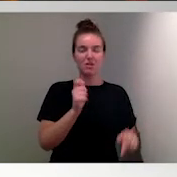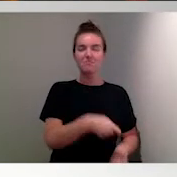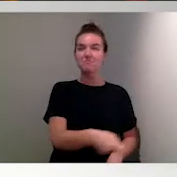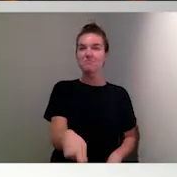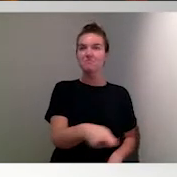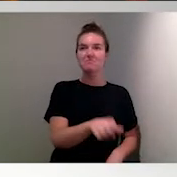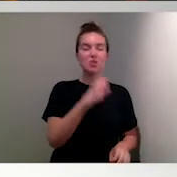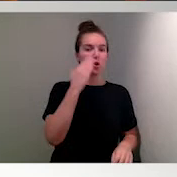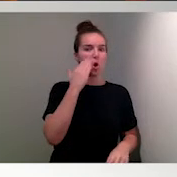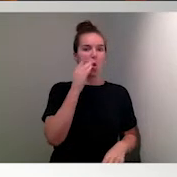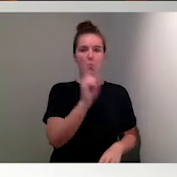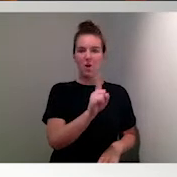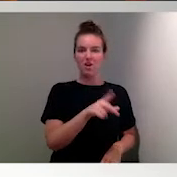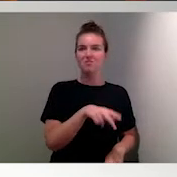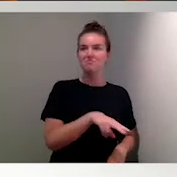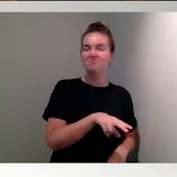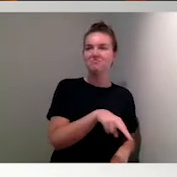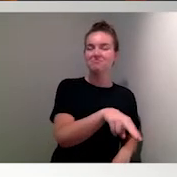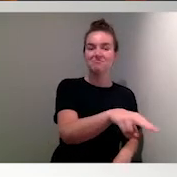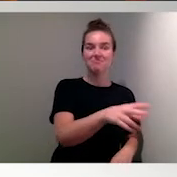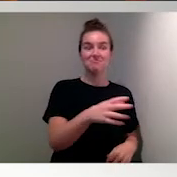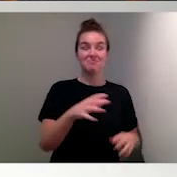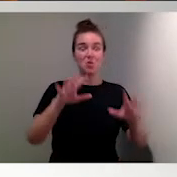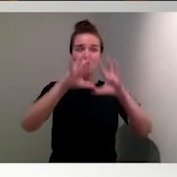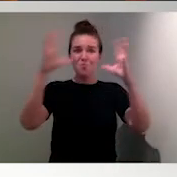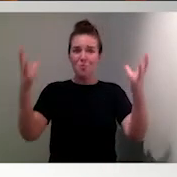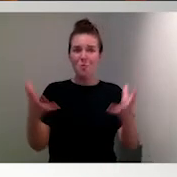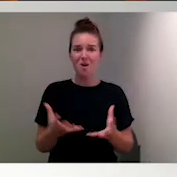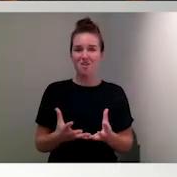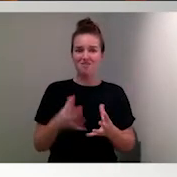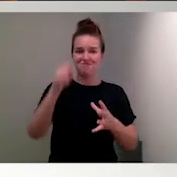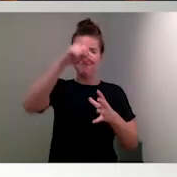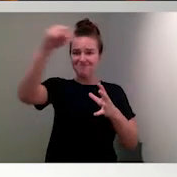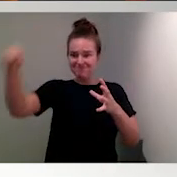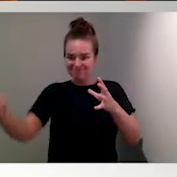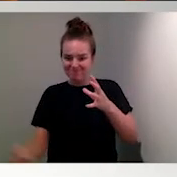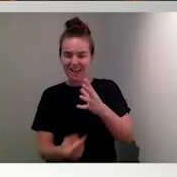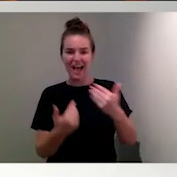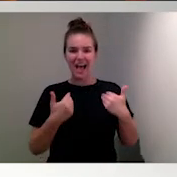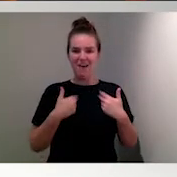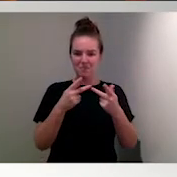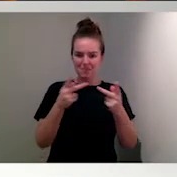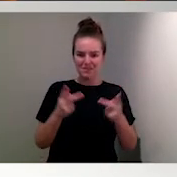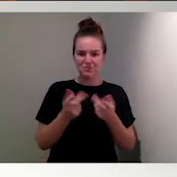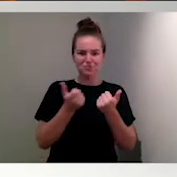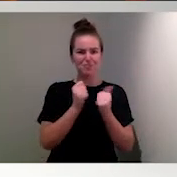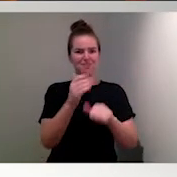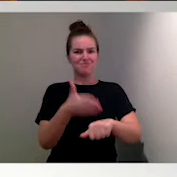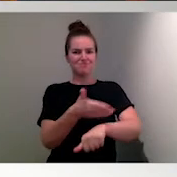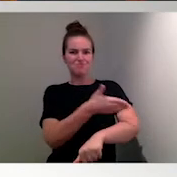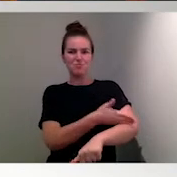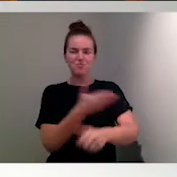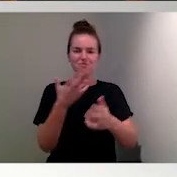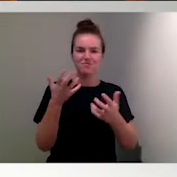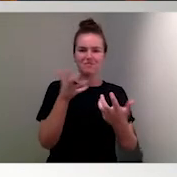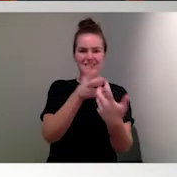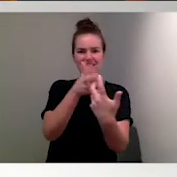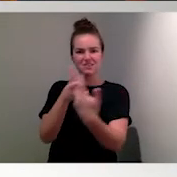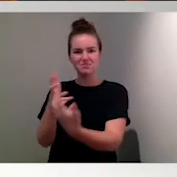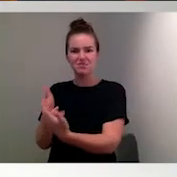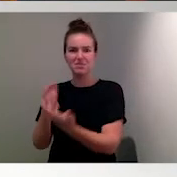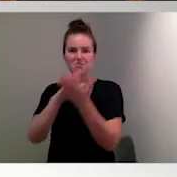world working to improve accessibility and trying to become more friendly to those that are traveling with